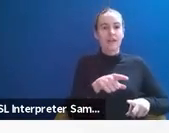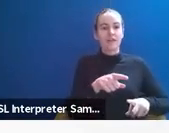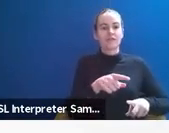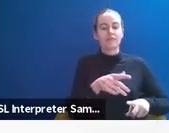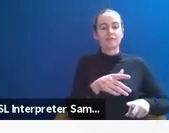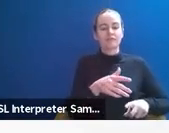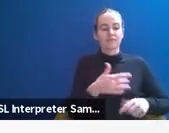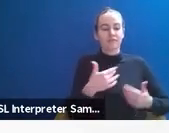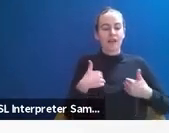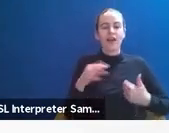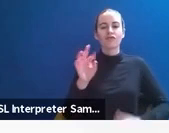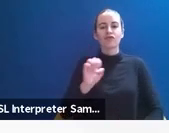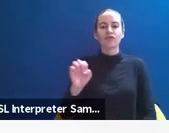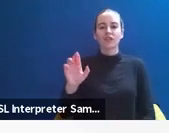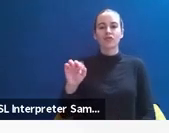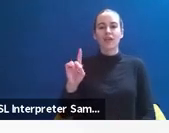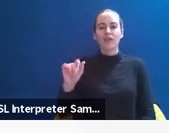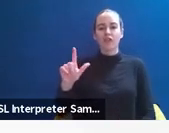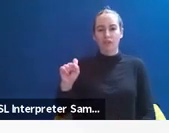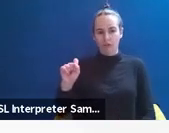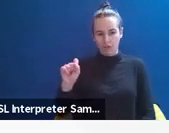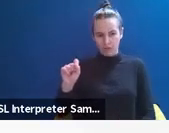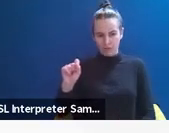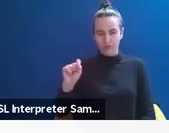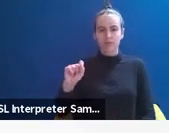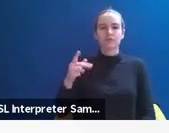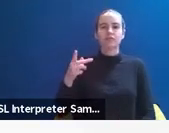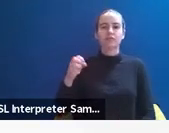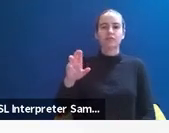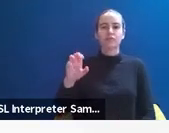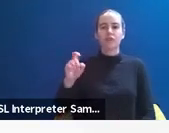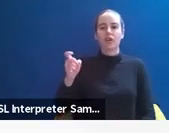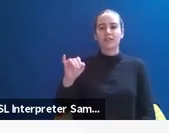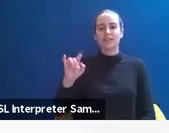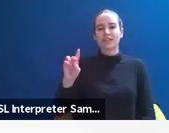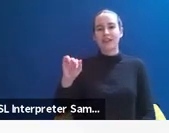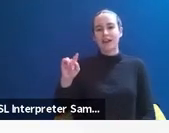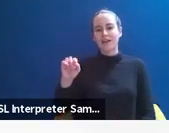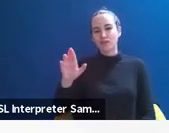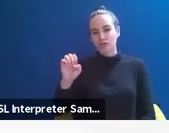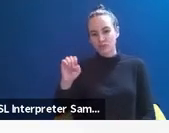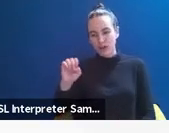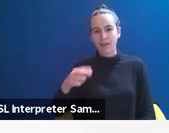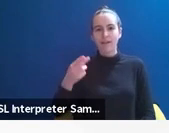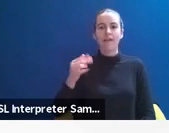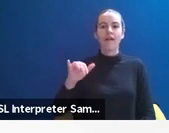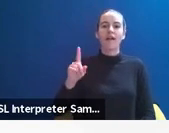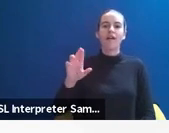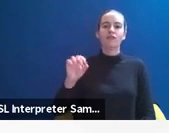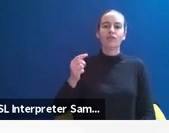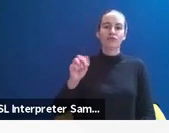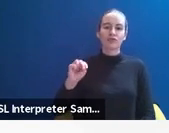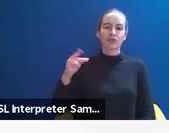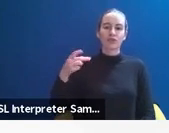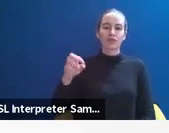radicals, in particular superoxide, peroxynitrate, as well as hydrogen peroxide. And these